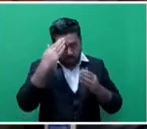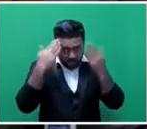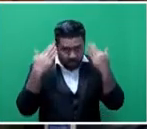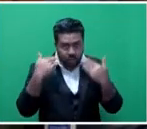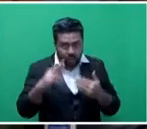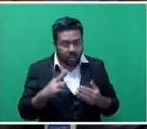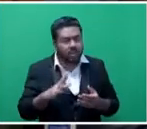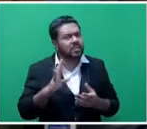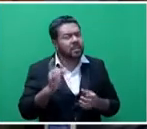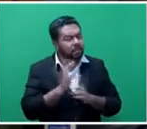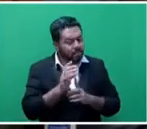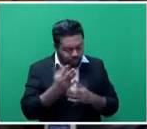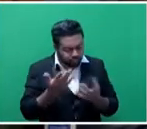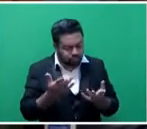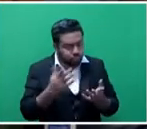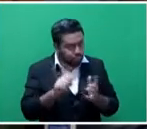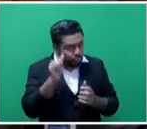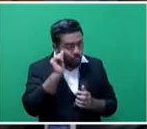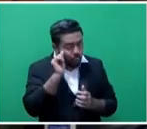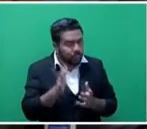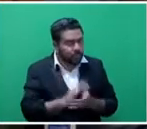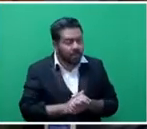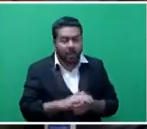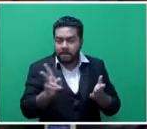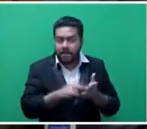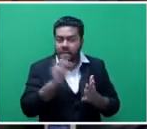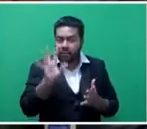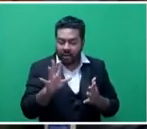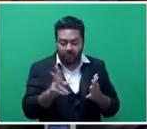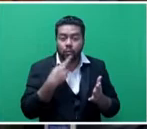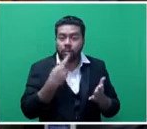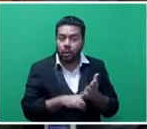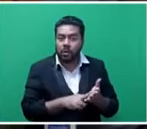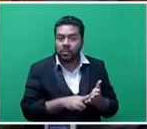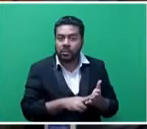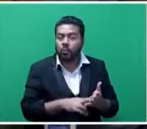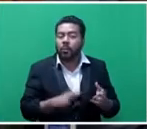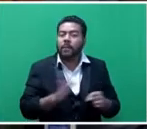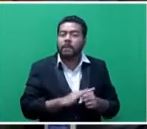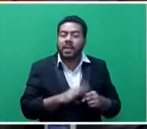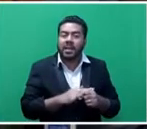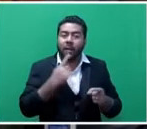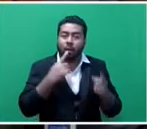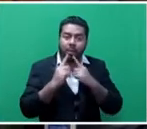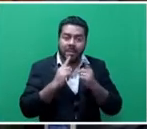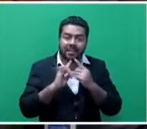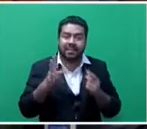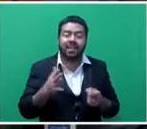note that on page 5 of their report, the committee has made a comment that they